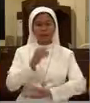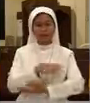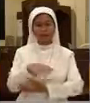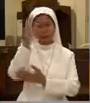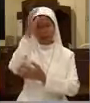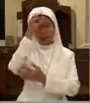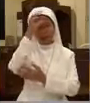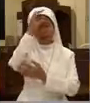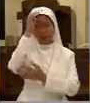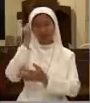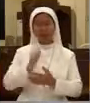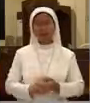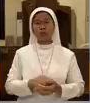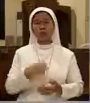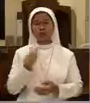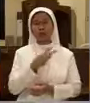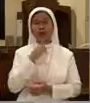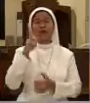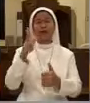the world,